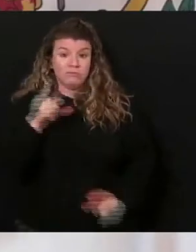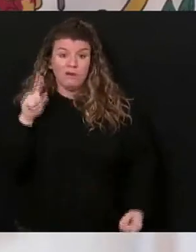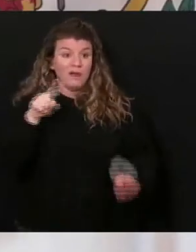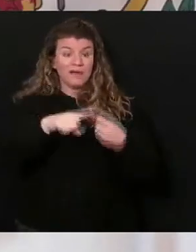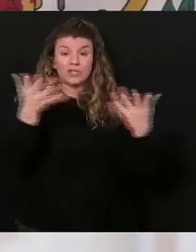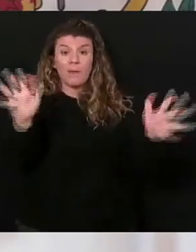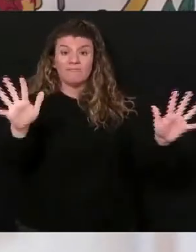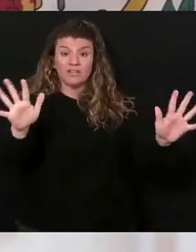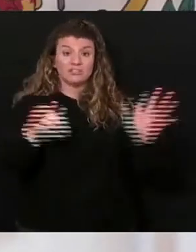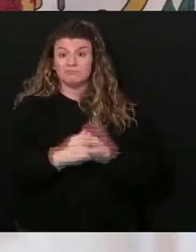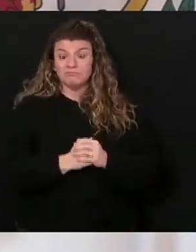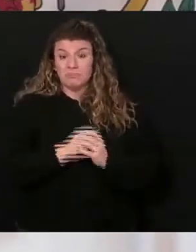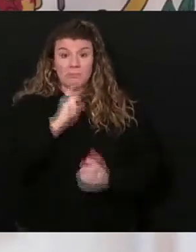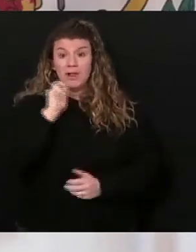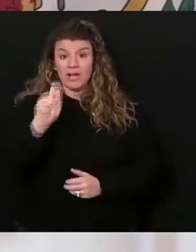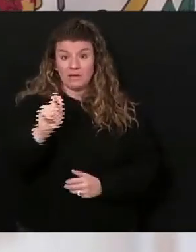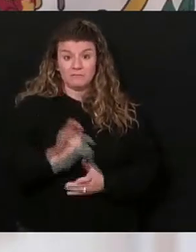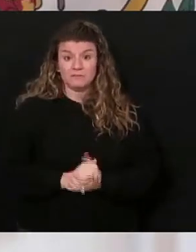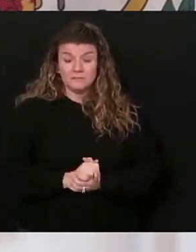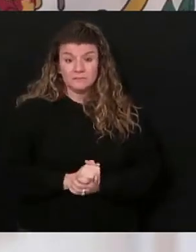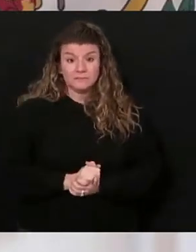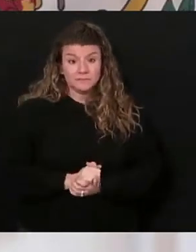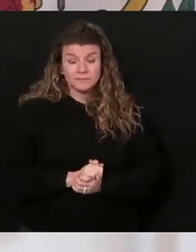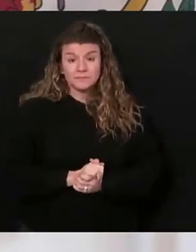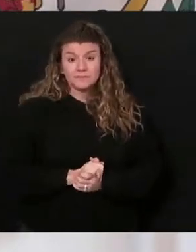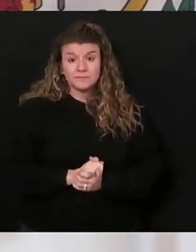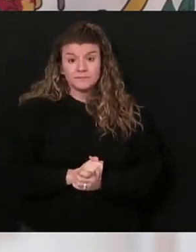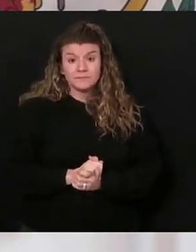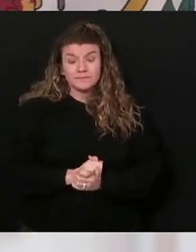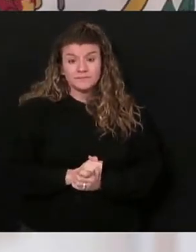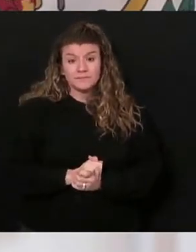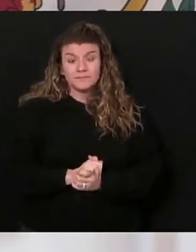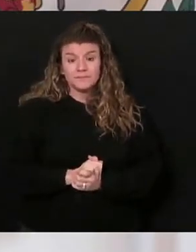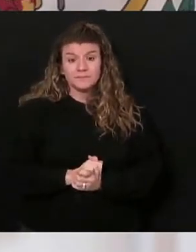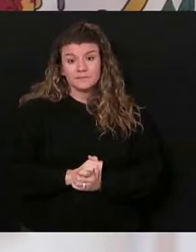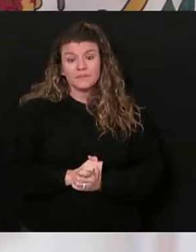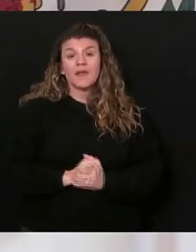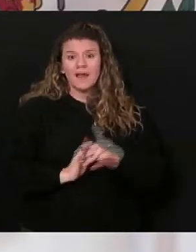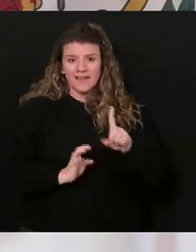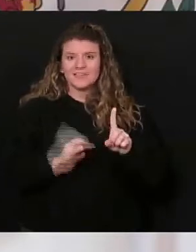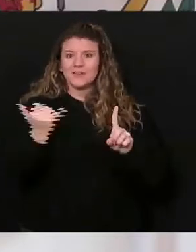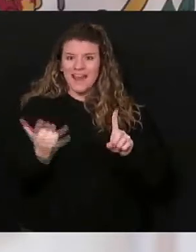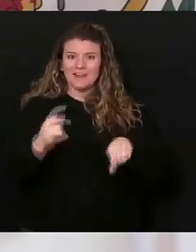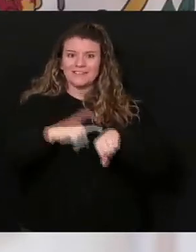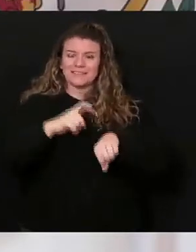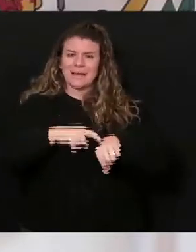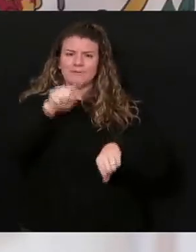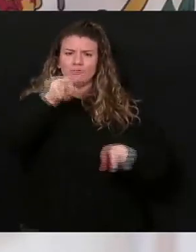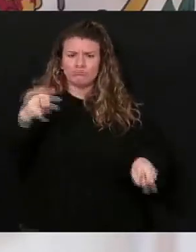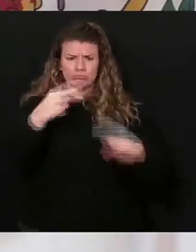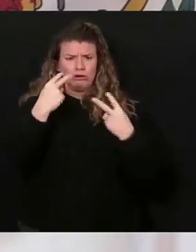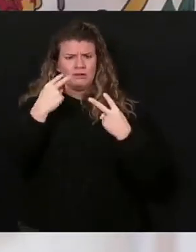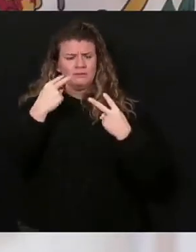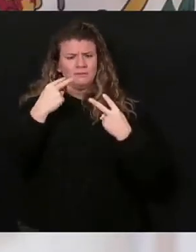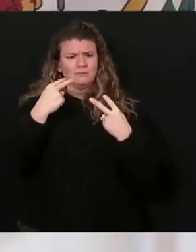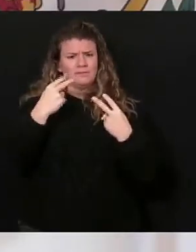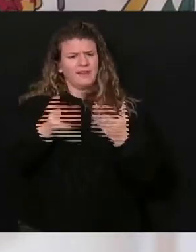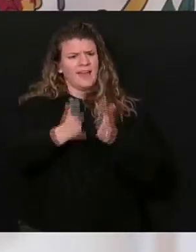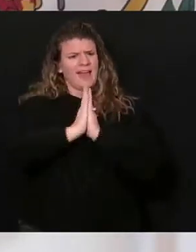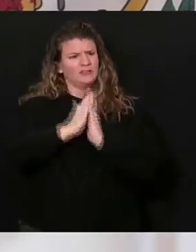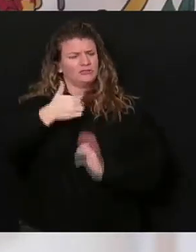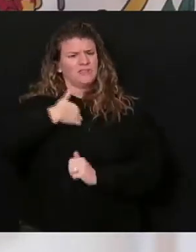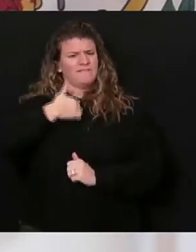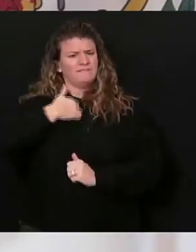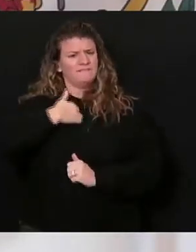all there is to it. Now, you need to ask yourself just this, and this is a very, very